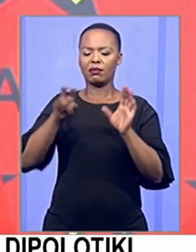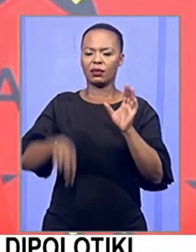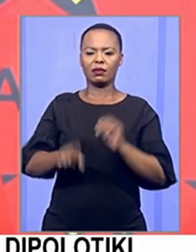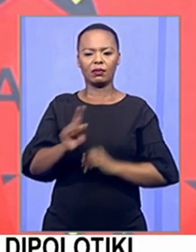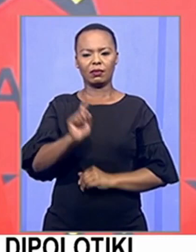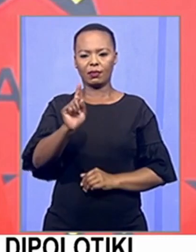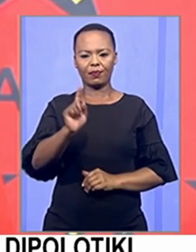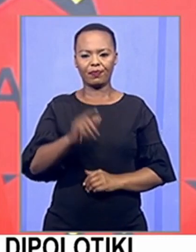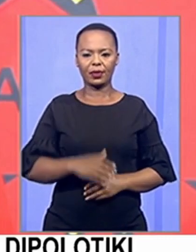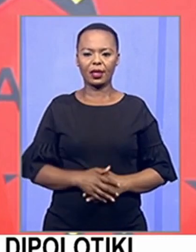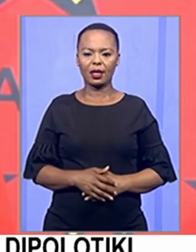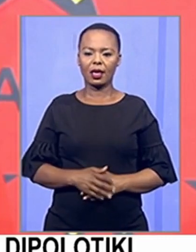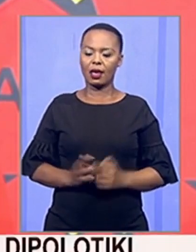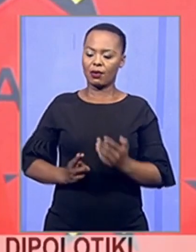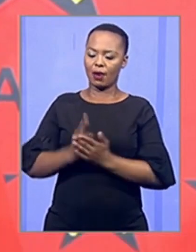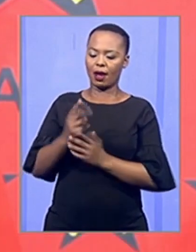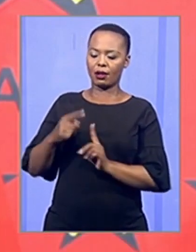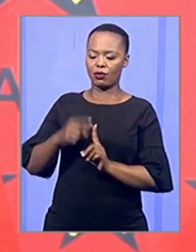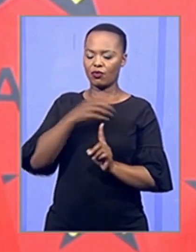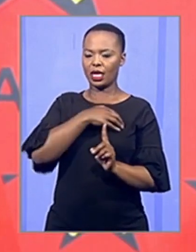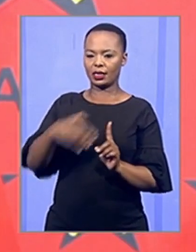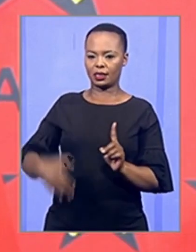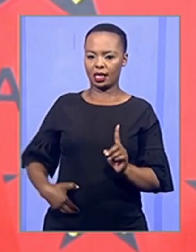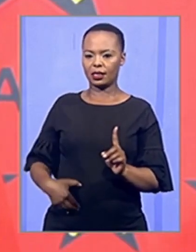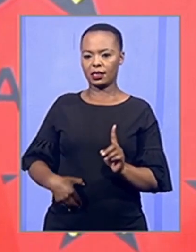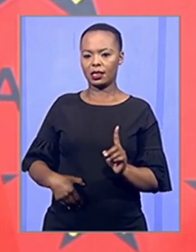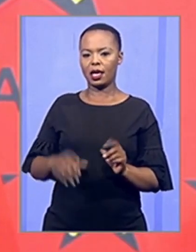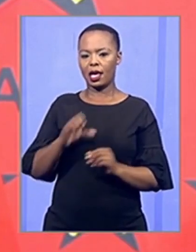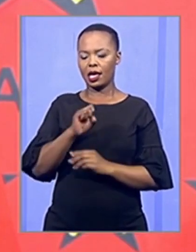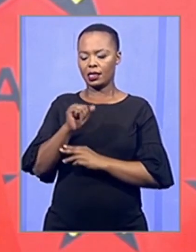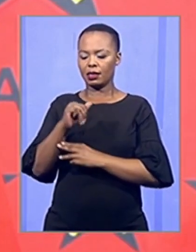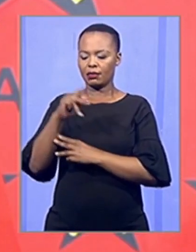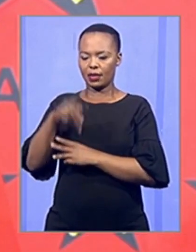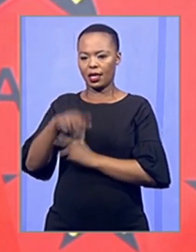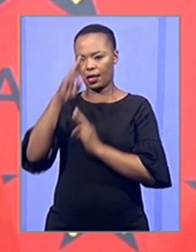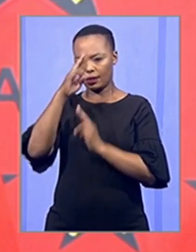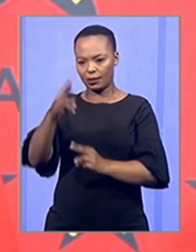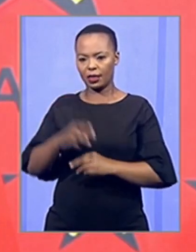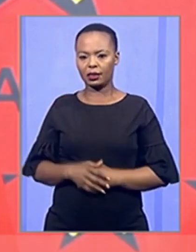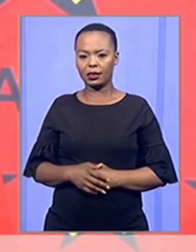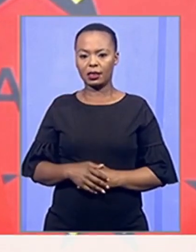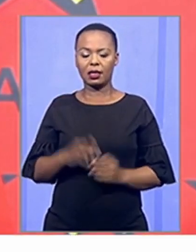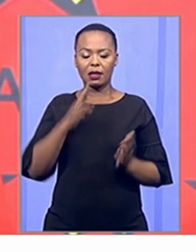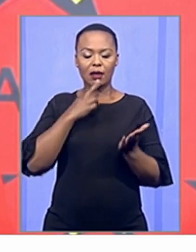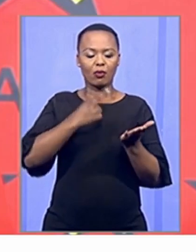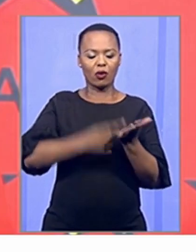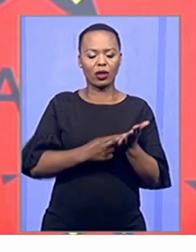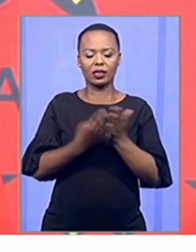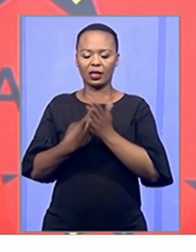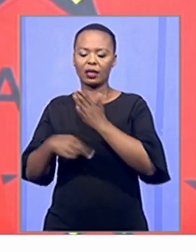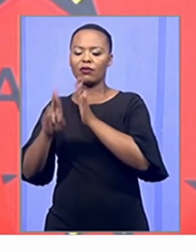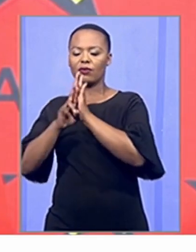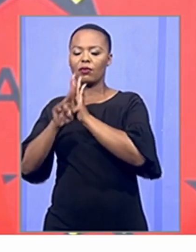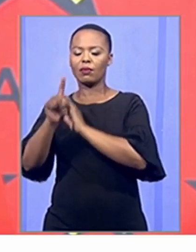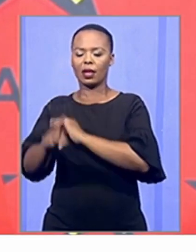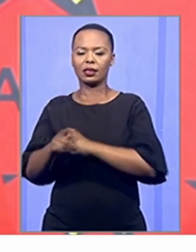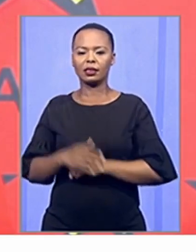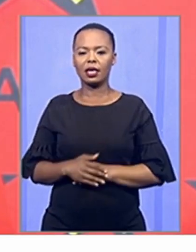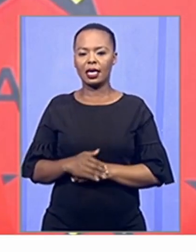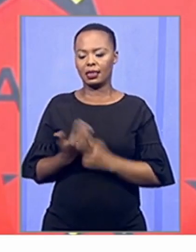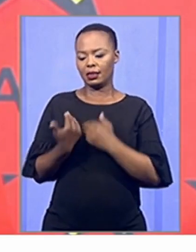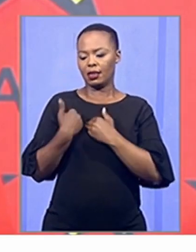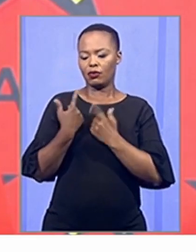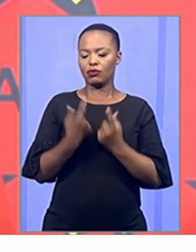SACP respects the right of the president to take the report on review, and this will contribute towards clearing what seems to be